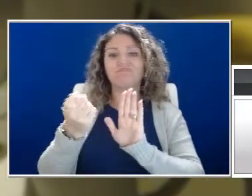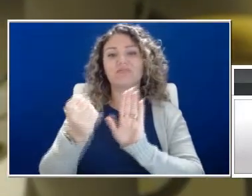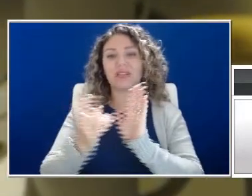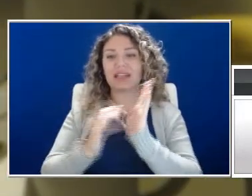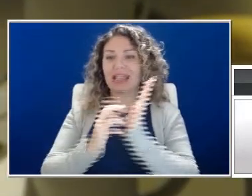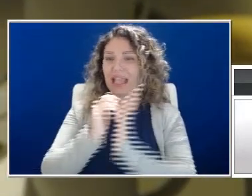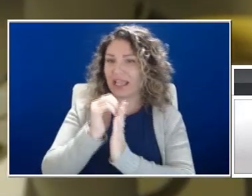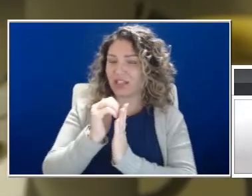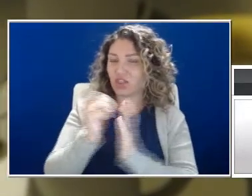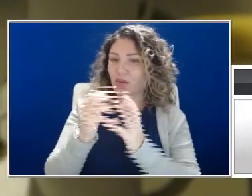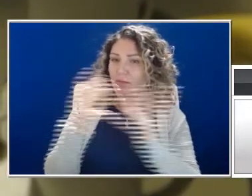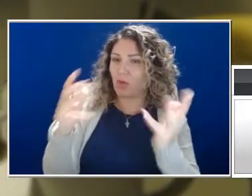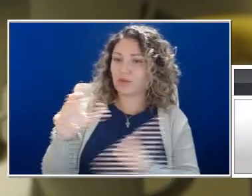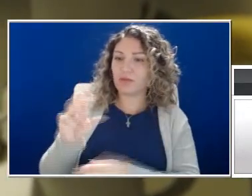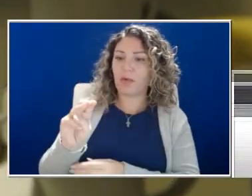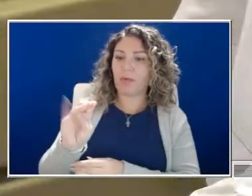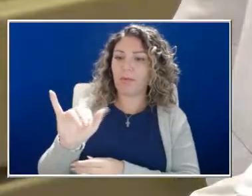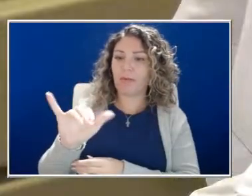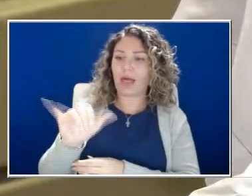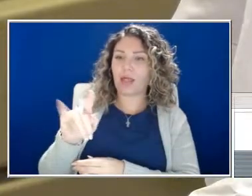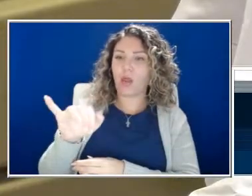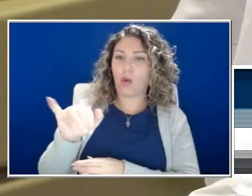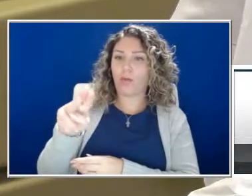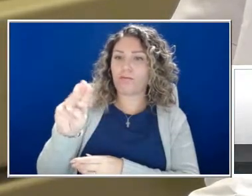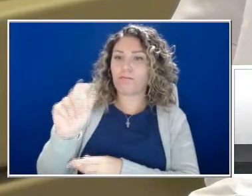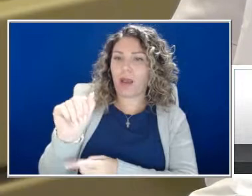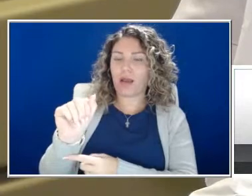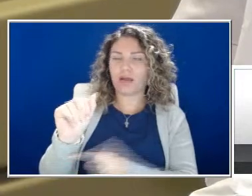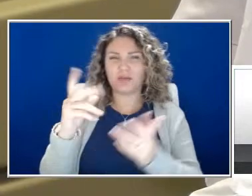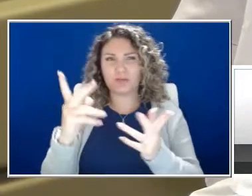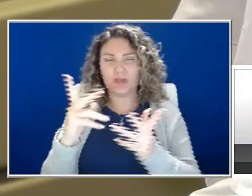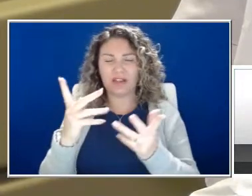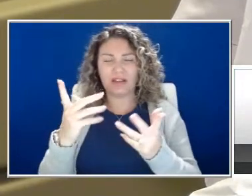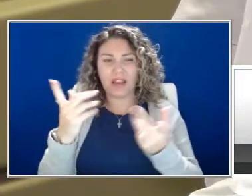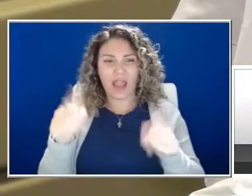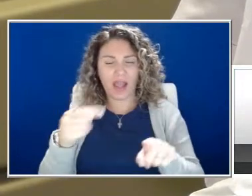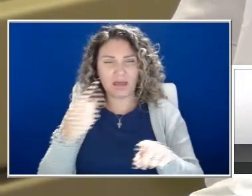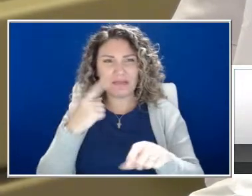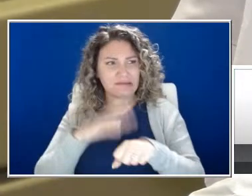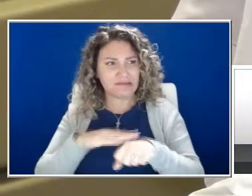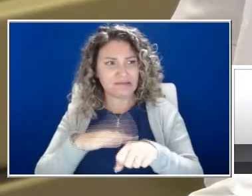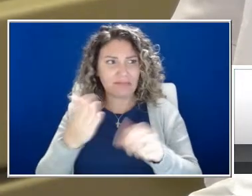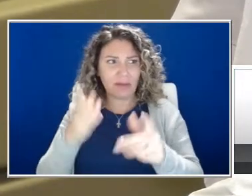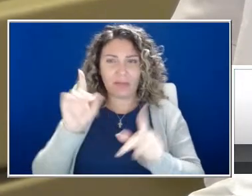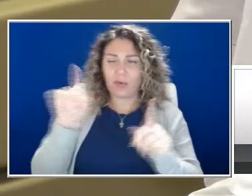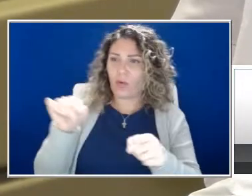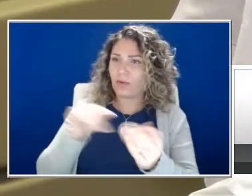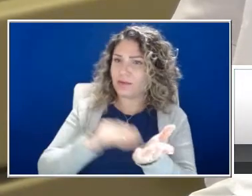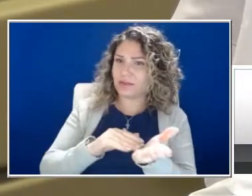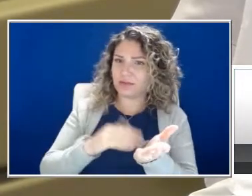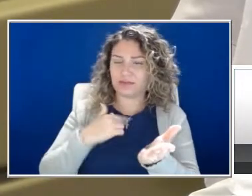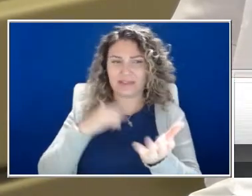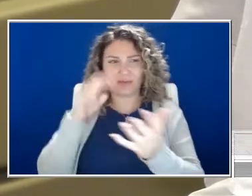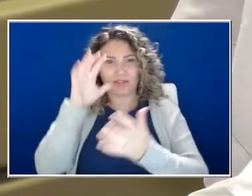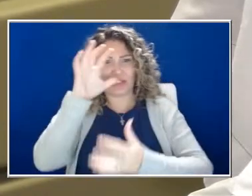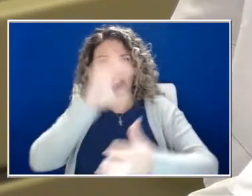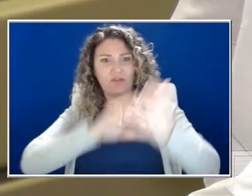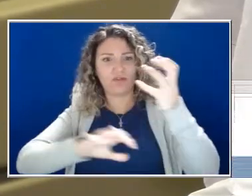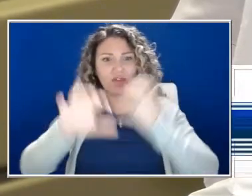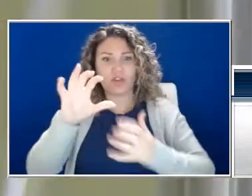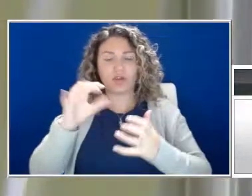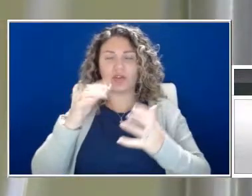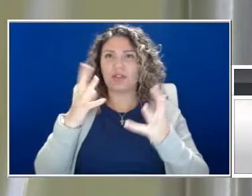What alerted me to go to the doctor is that I was so confused. I didn't know a lot of anything. I wanted to sleep